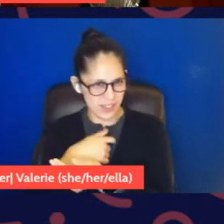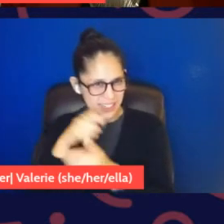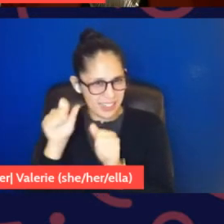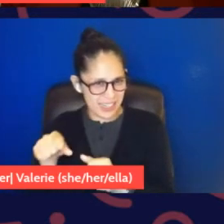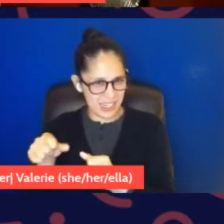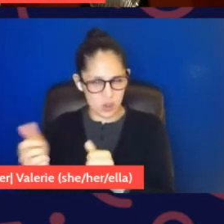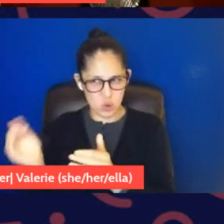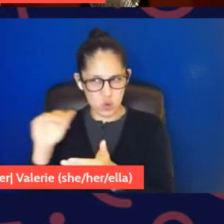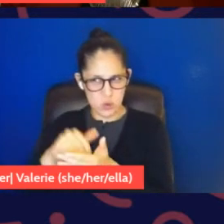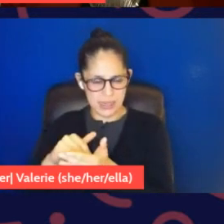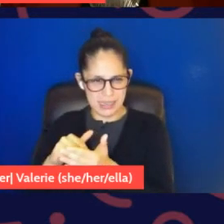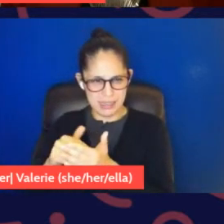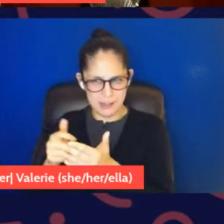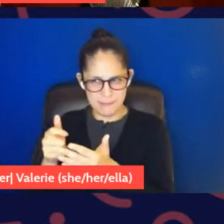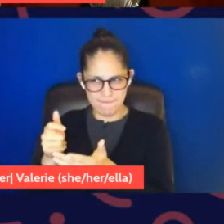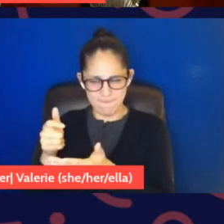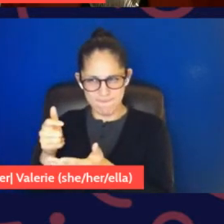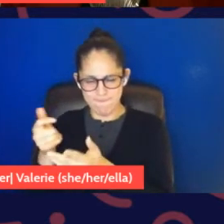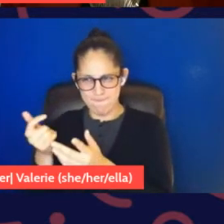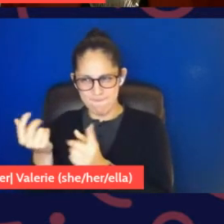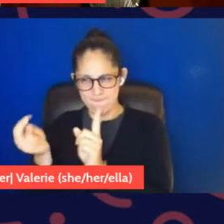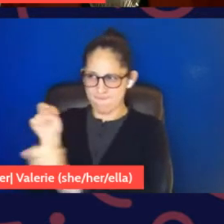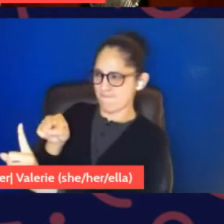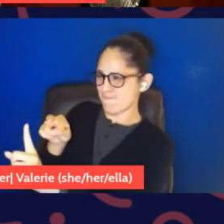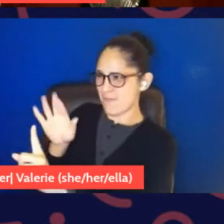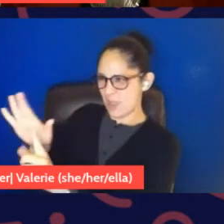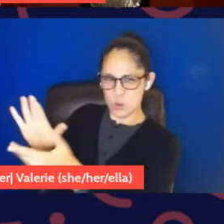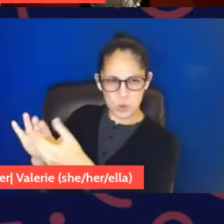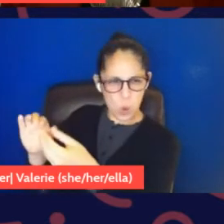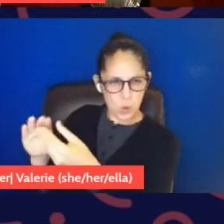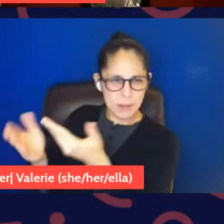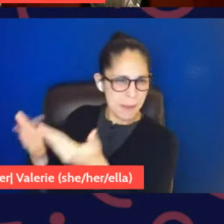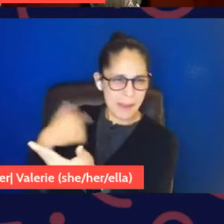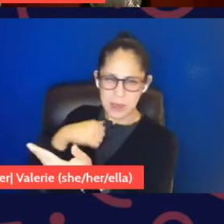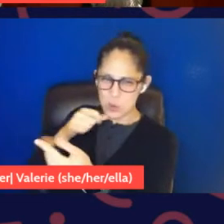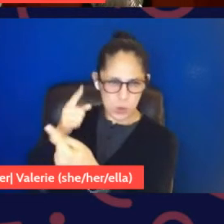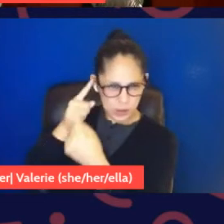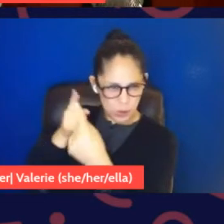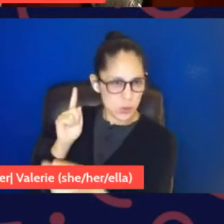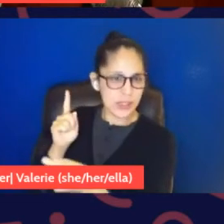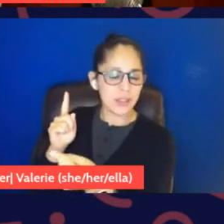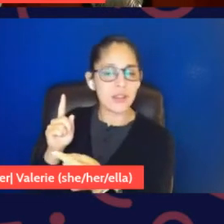I'm challenging myself to see how our narratives aren't fixed,